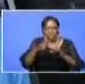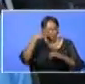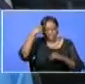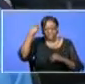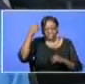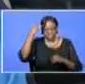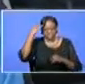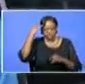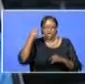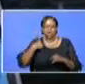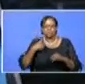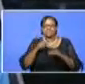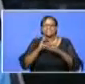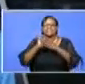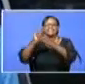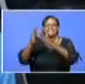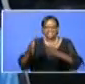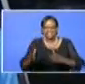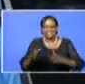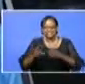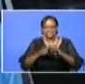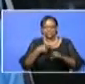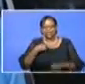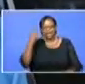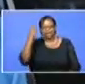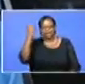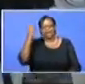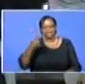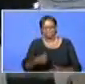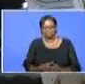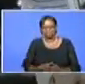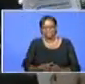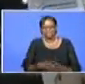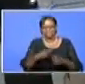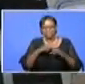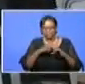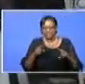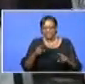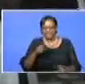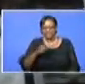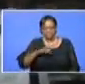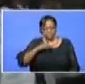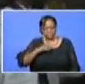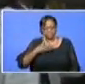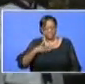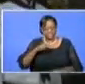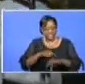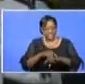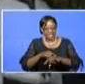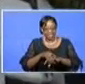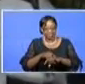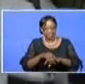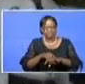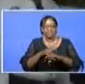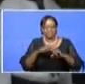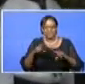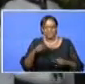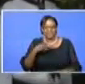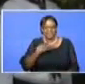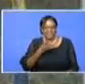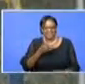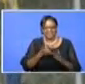lead. So, yeah, that's how I won the race. Impressed with your time? Yes, sir. I am impressed with my time. Even though I added, I am still impressed with my